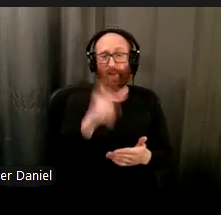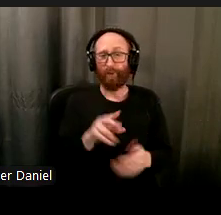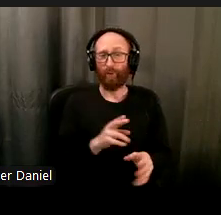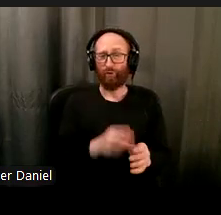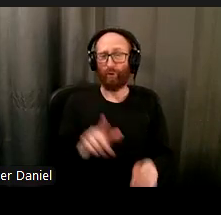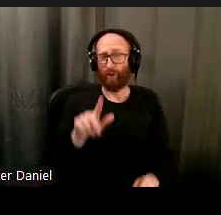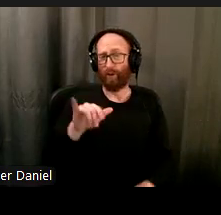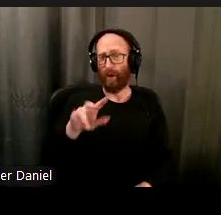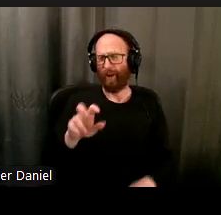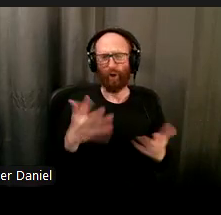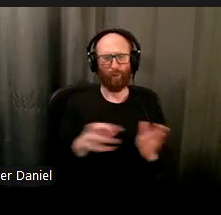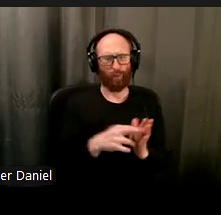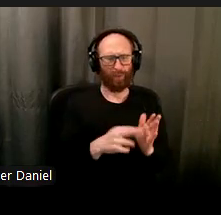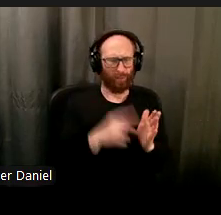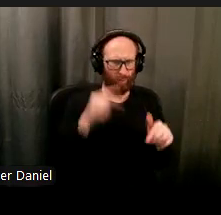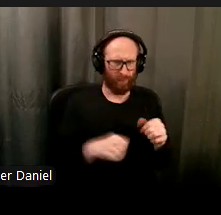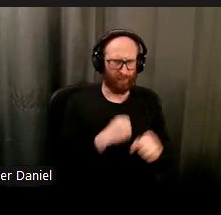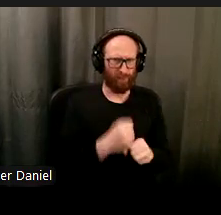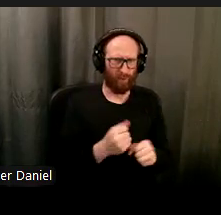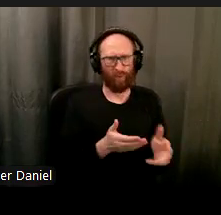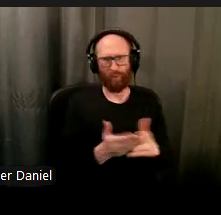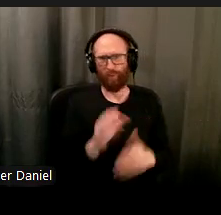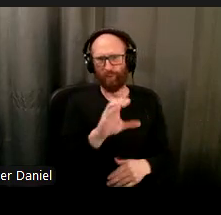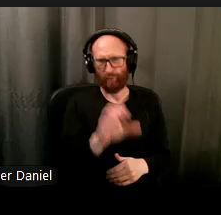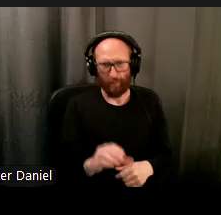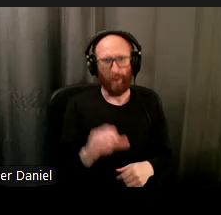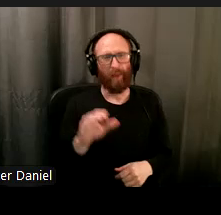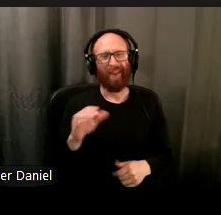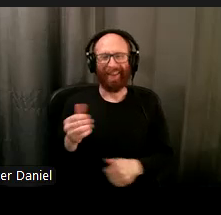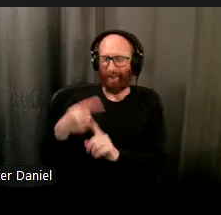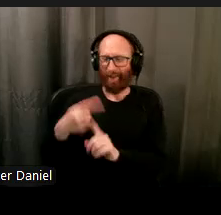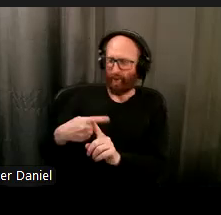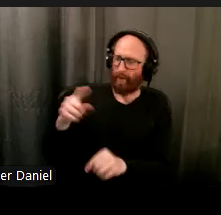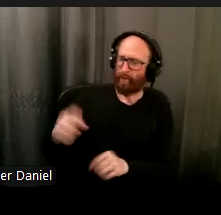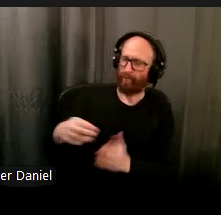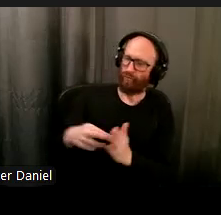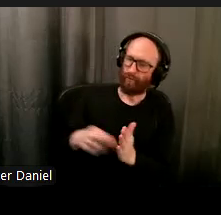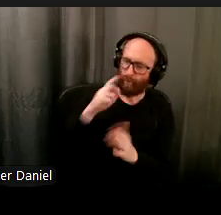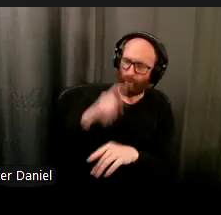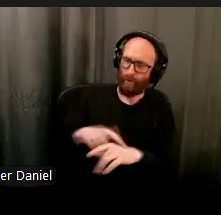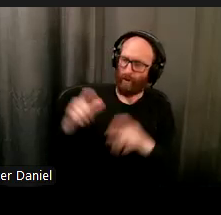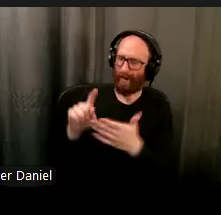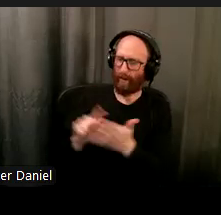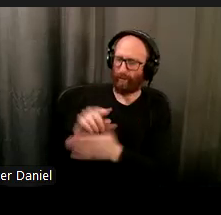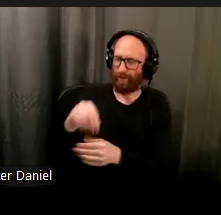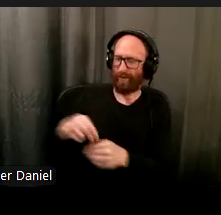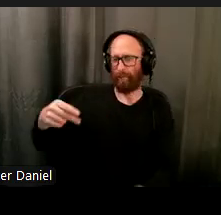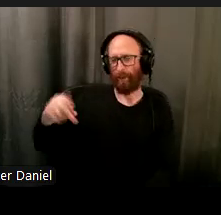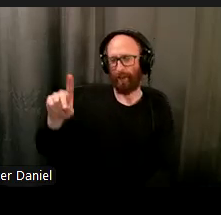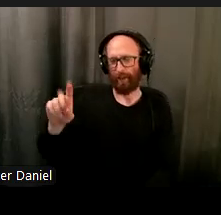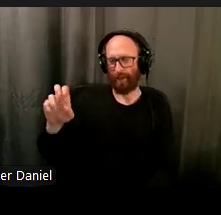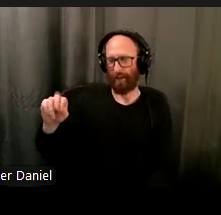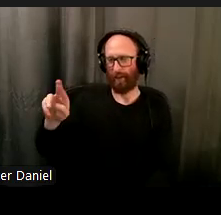year through Zoom. You'll also need to register for clock hours monthly in PD Enroller. And PD Enroller will send